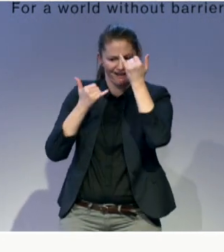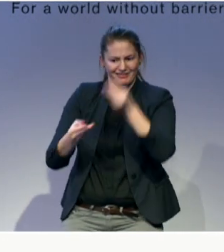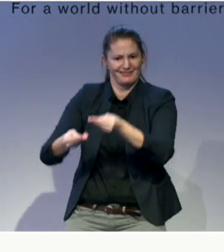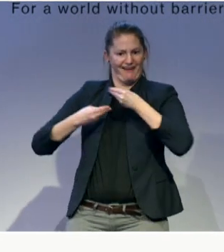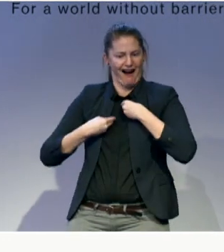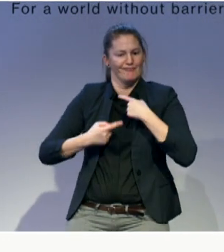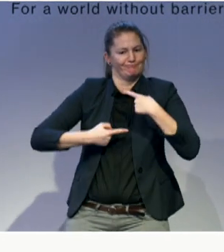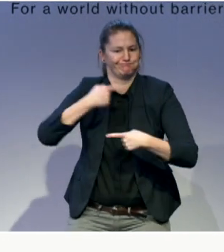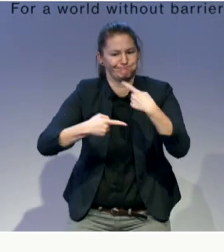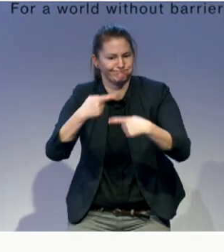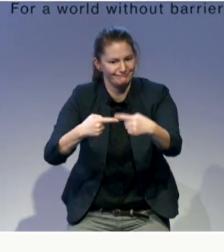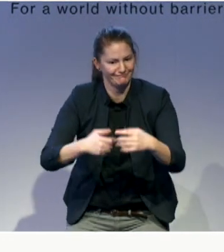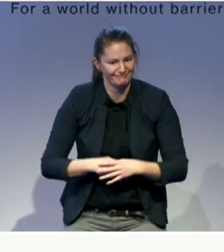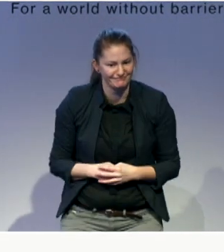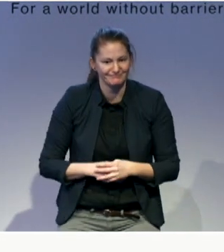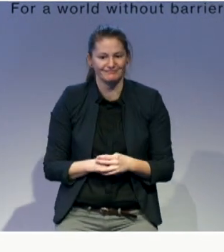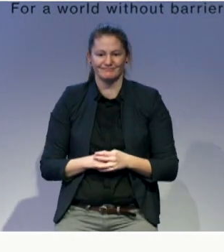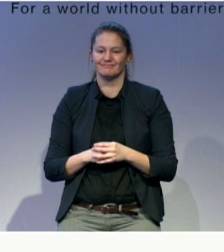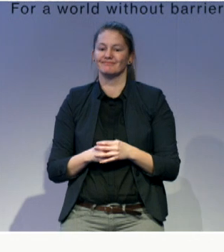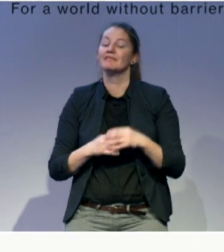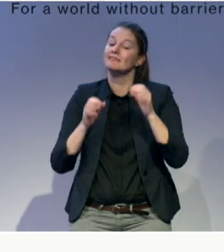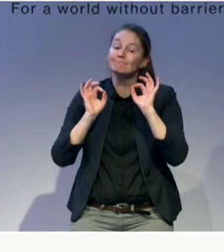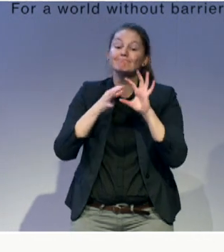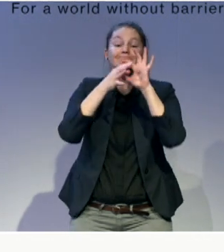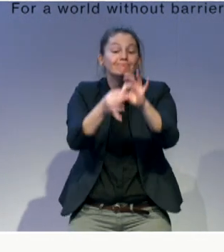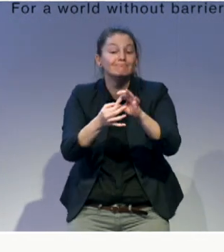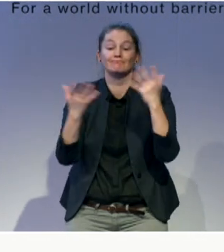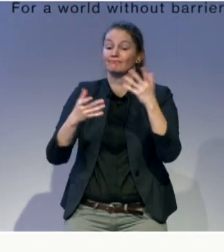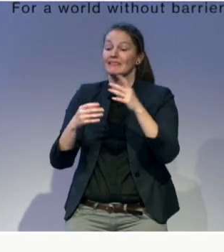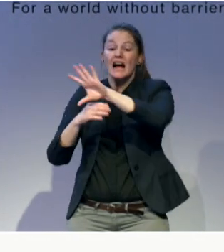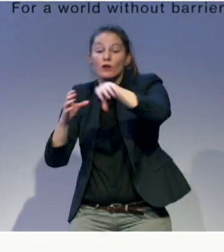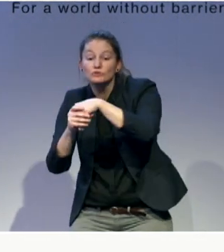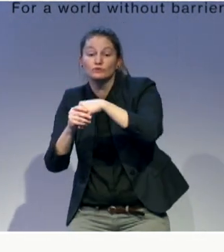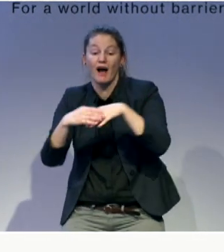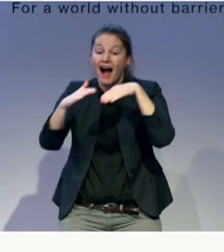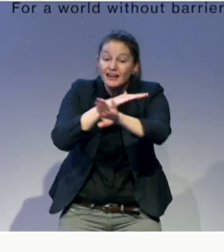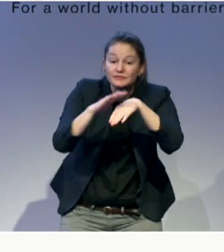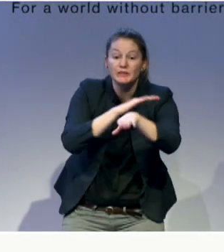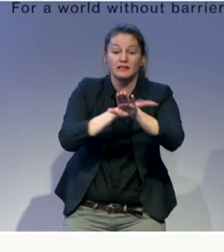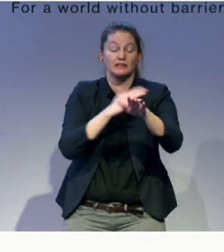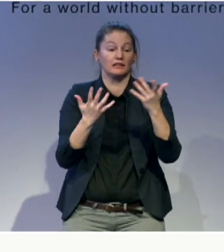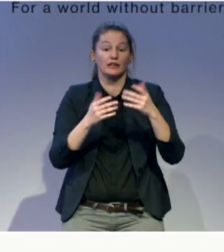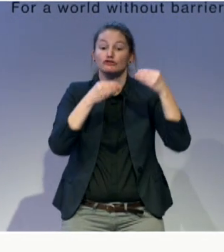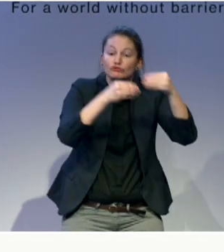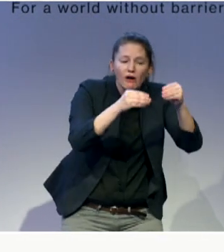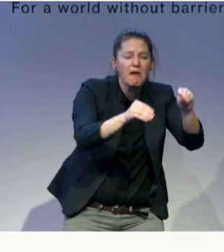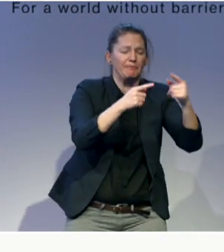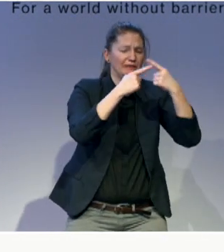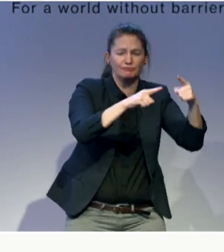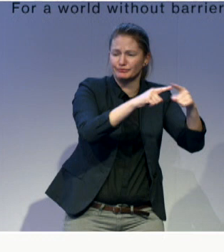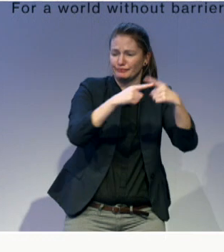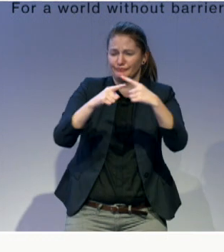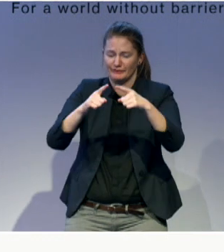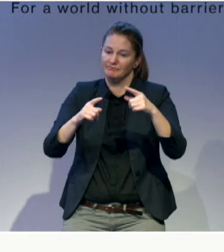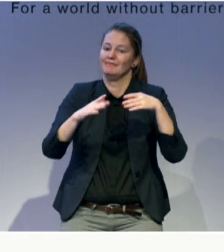we organized a conference in Graz where the next steps for the realization were